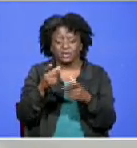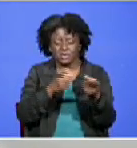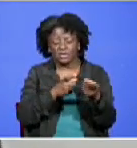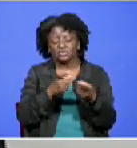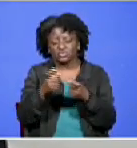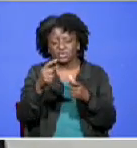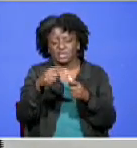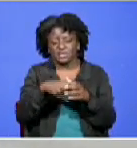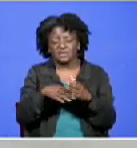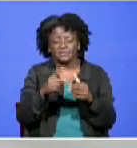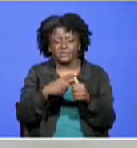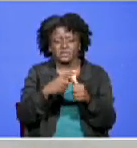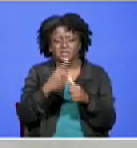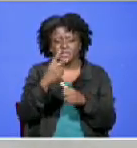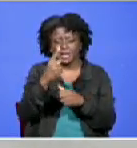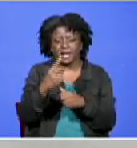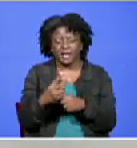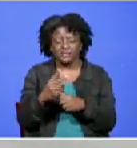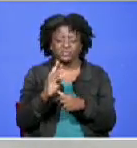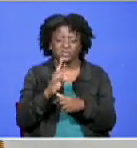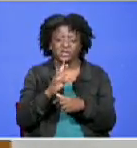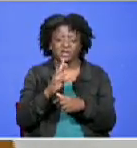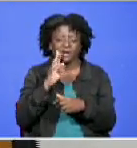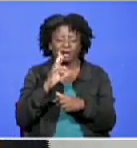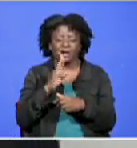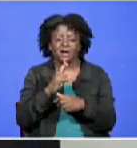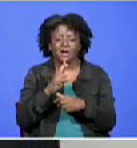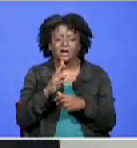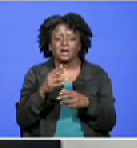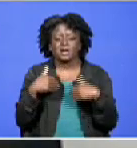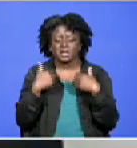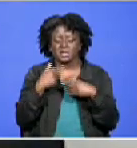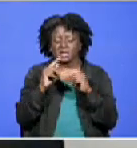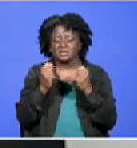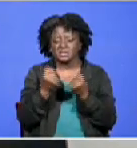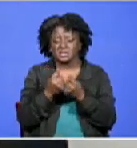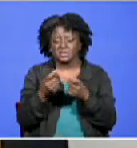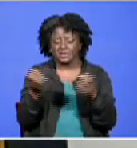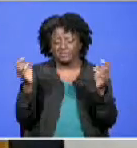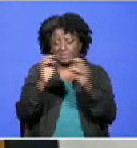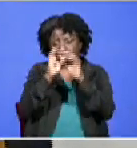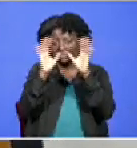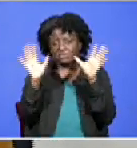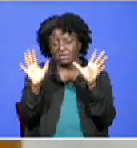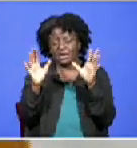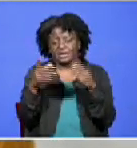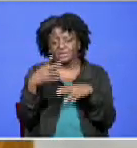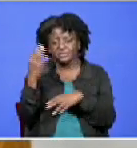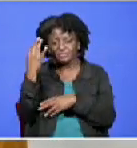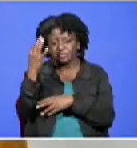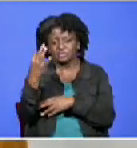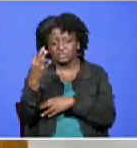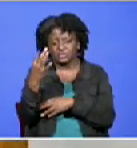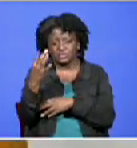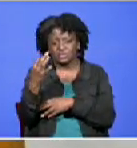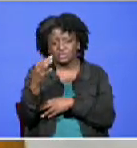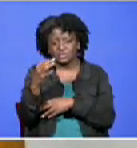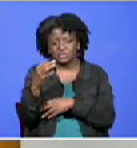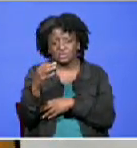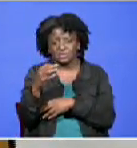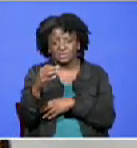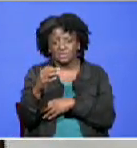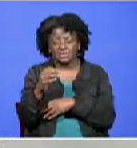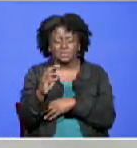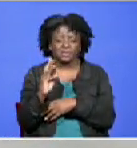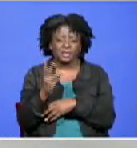a young team, you know, with a bright future, and with the old heads, as they call us, you know, putting them in place.